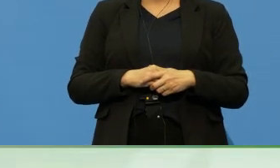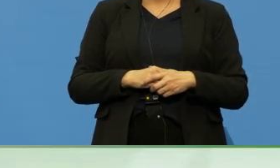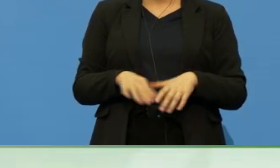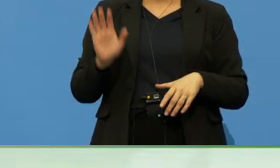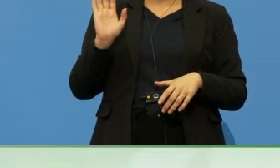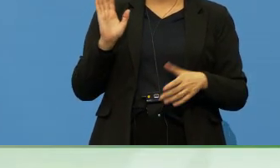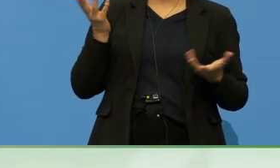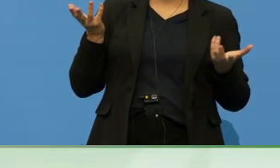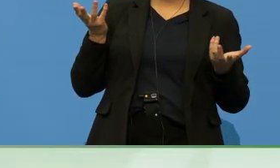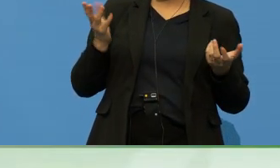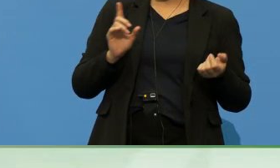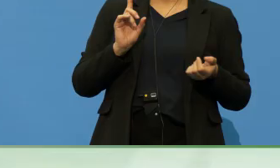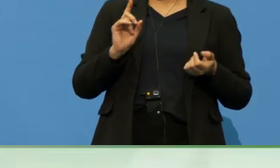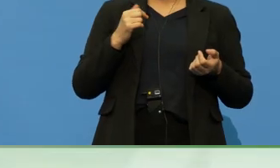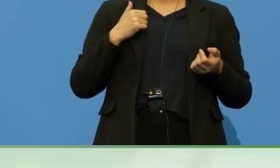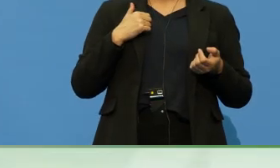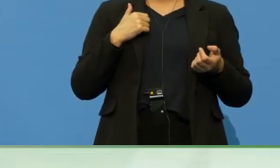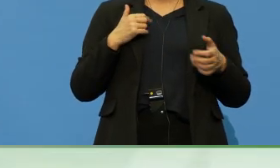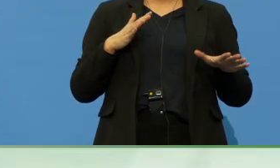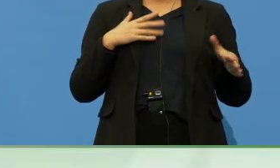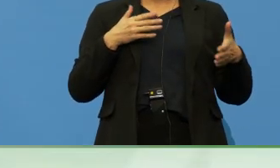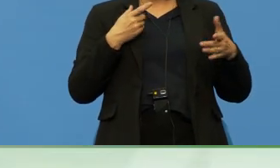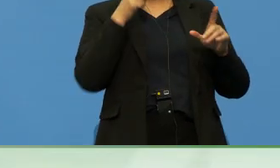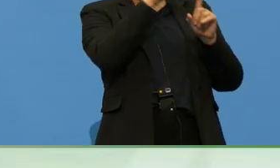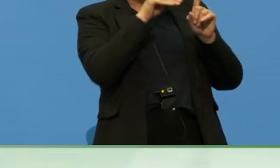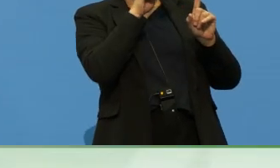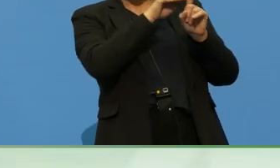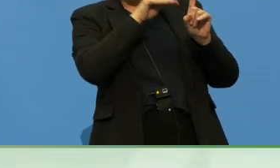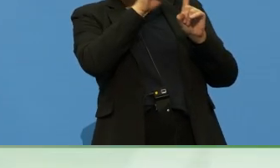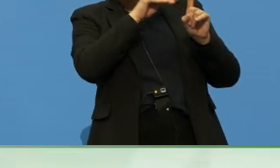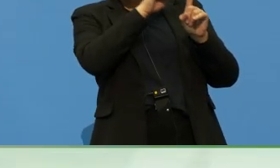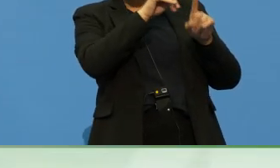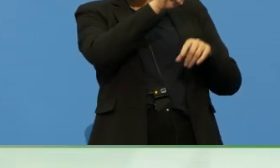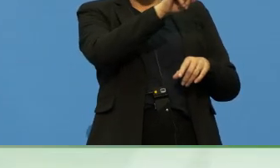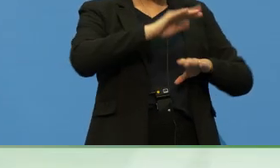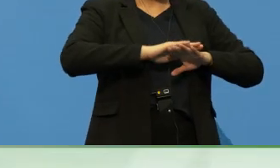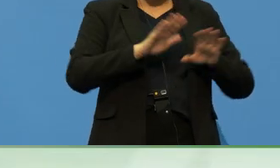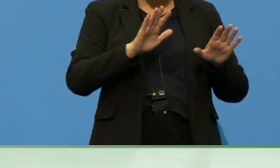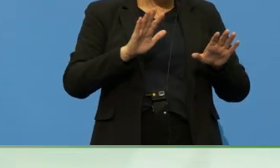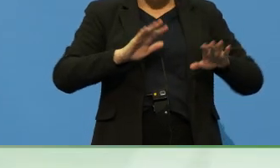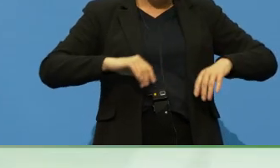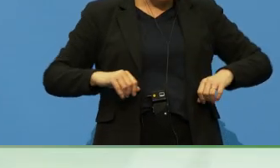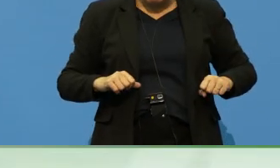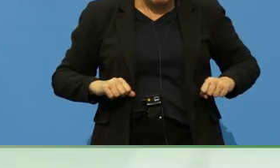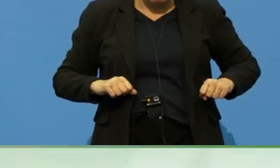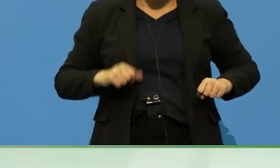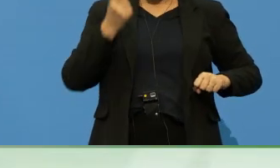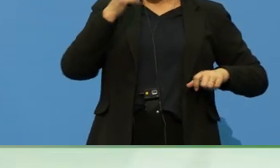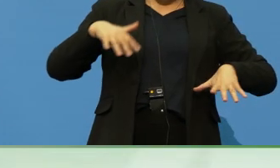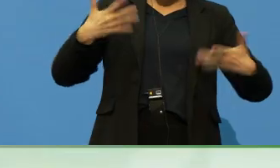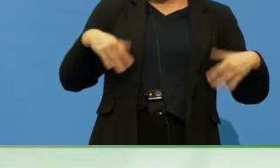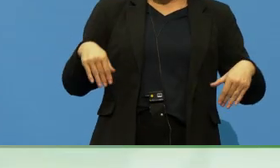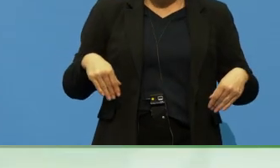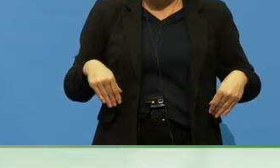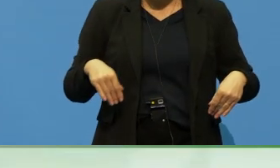choice, we are going to trial against companies or administrations that don't want to